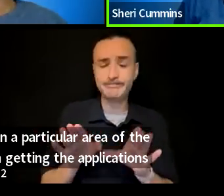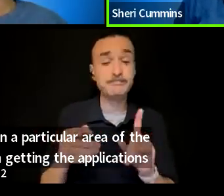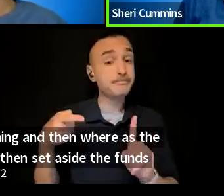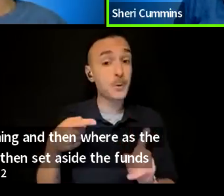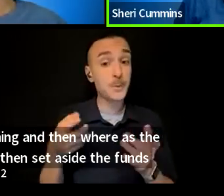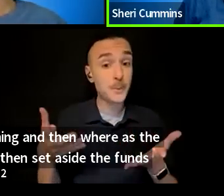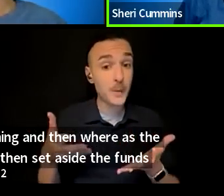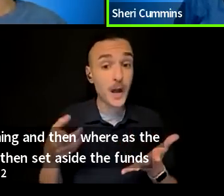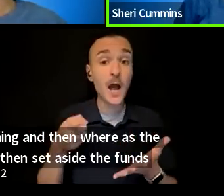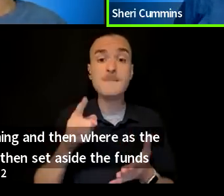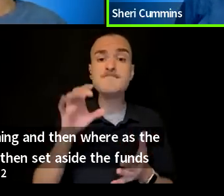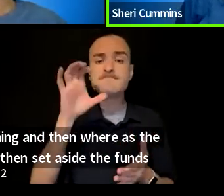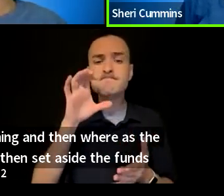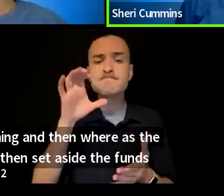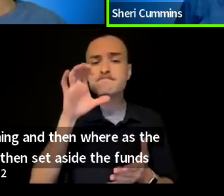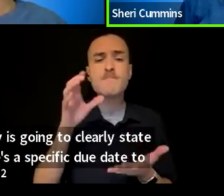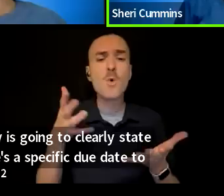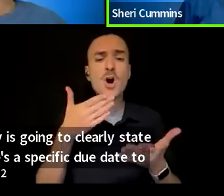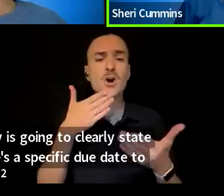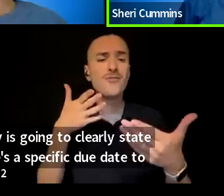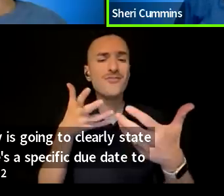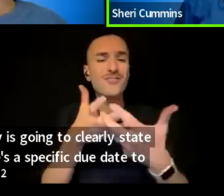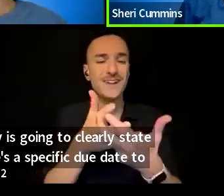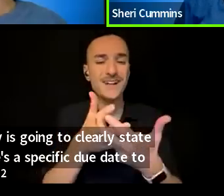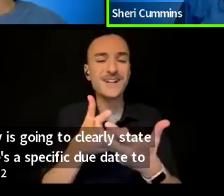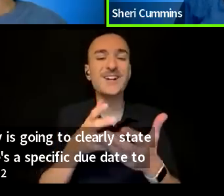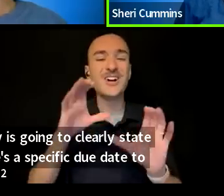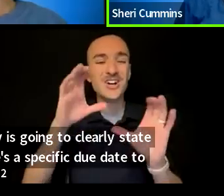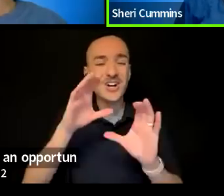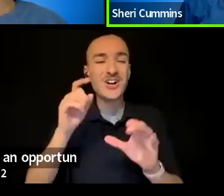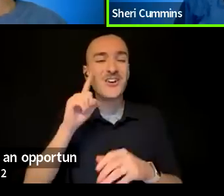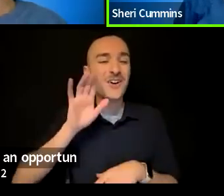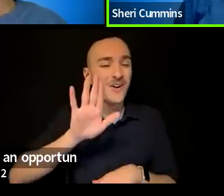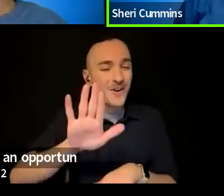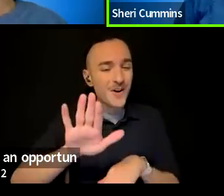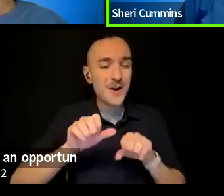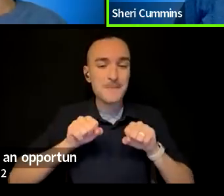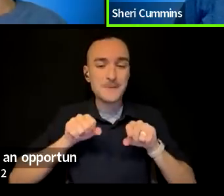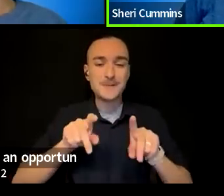that fits. Go find the funding opportunity that fits your research,